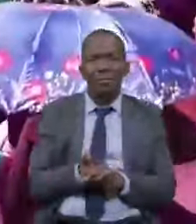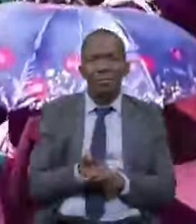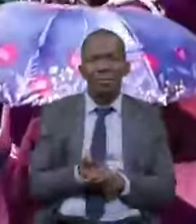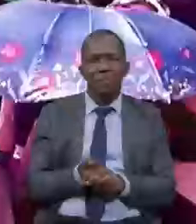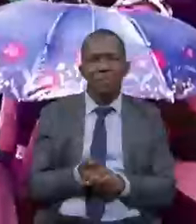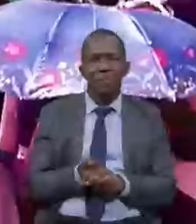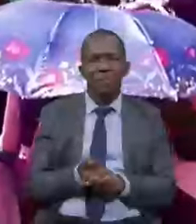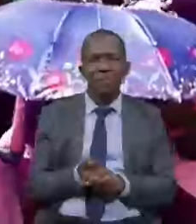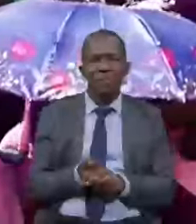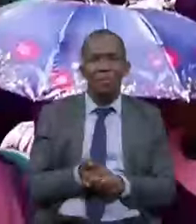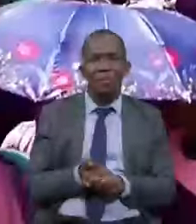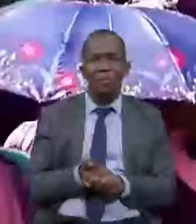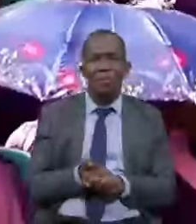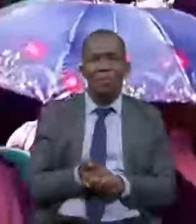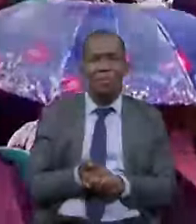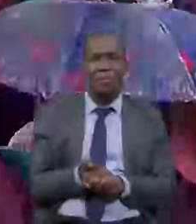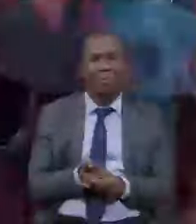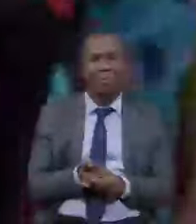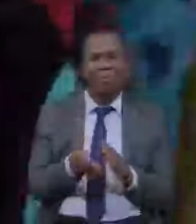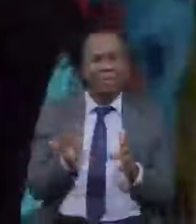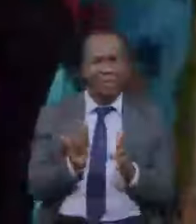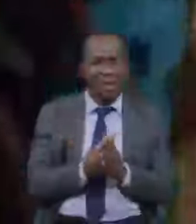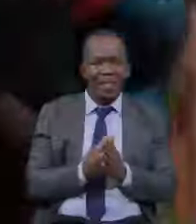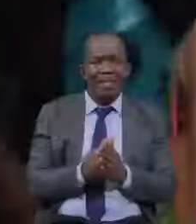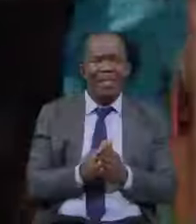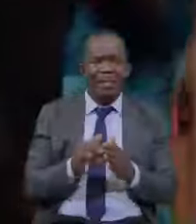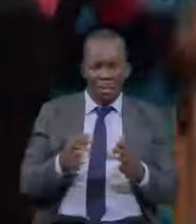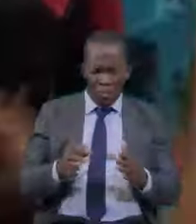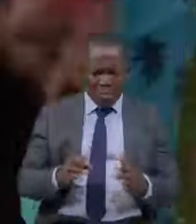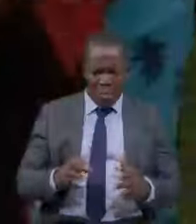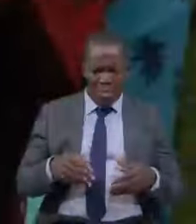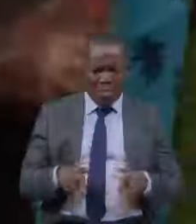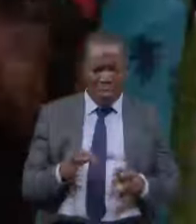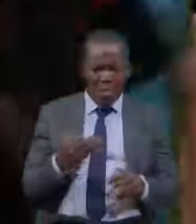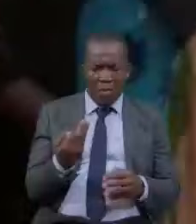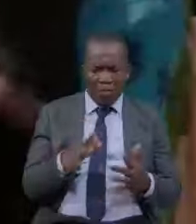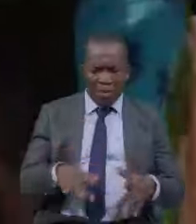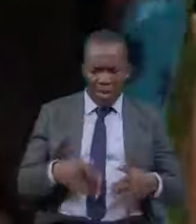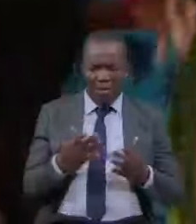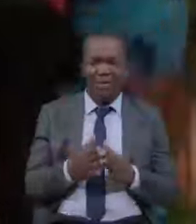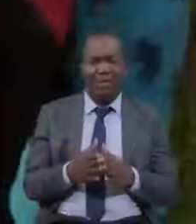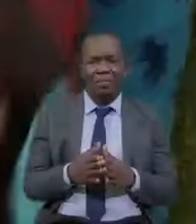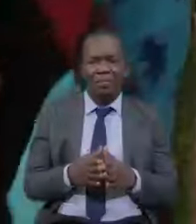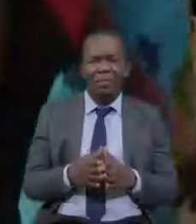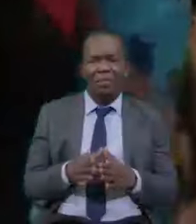That lifestyle of the snake in the green grass,